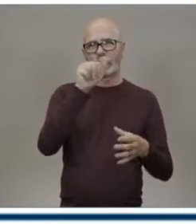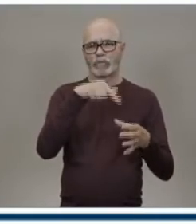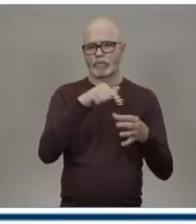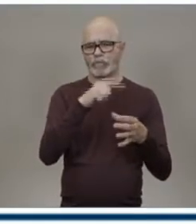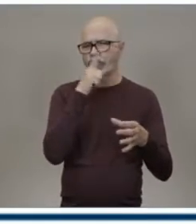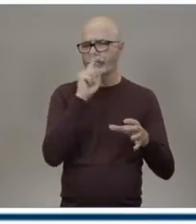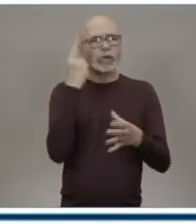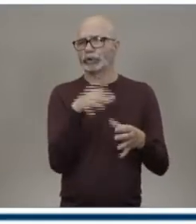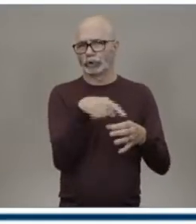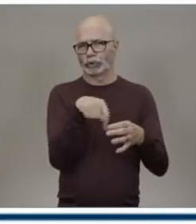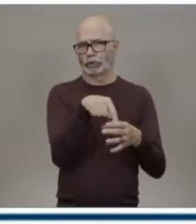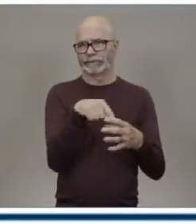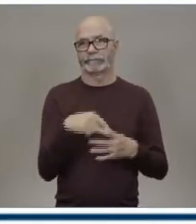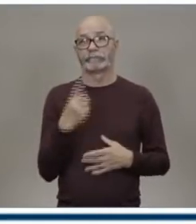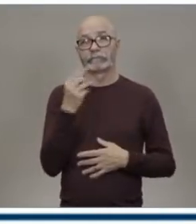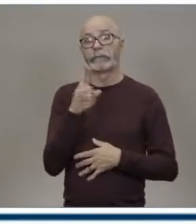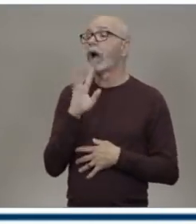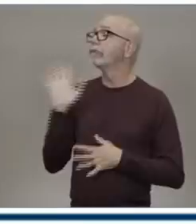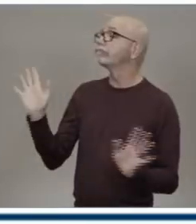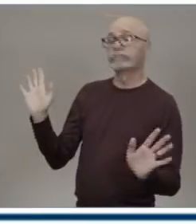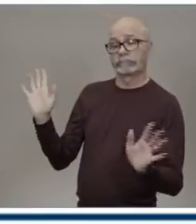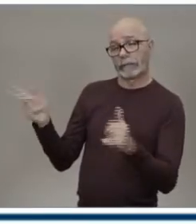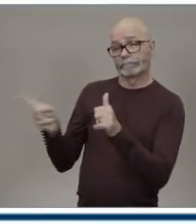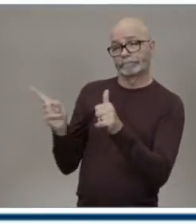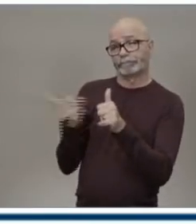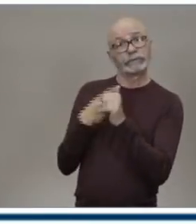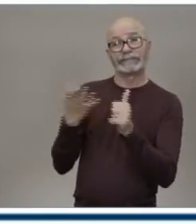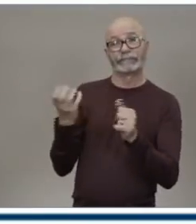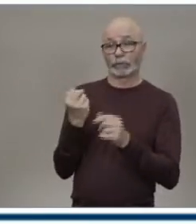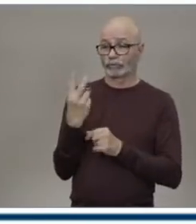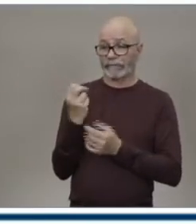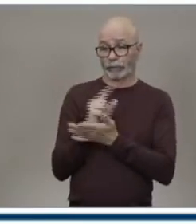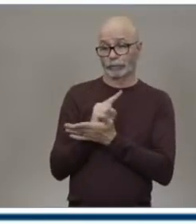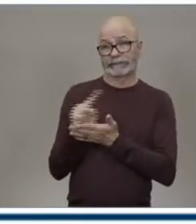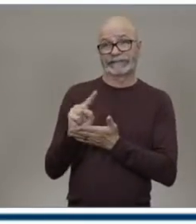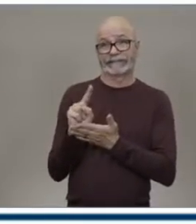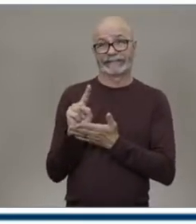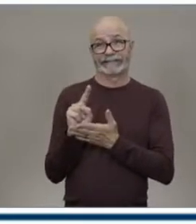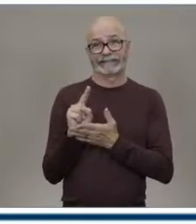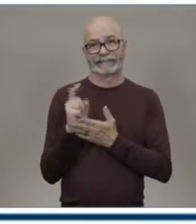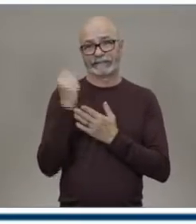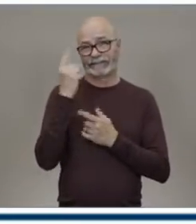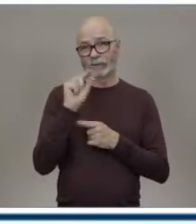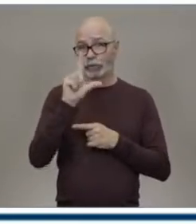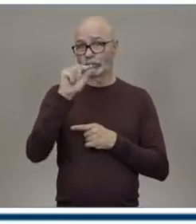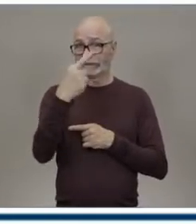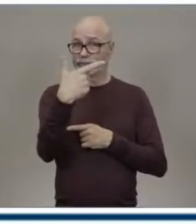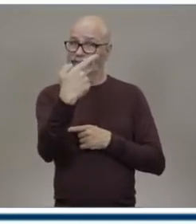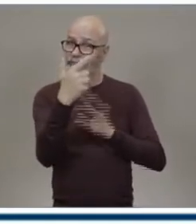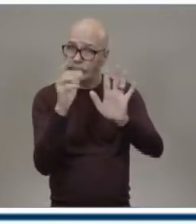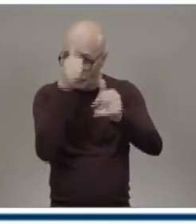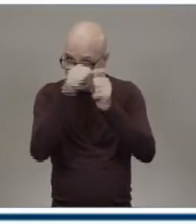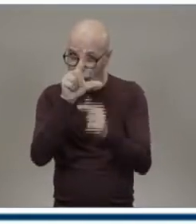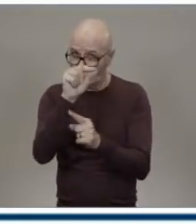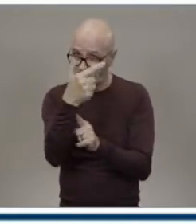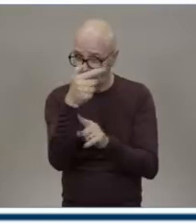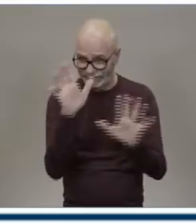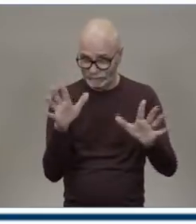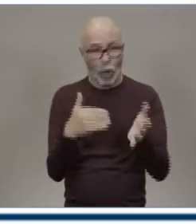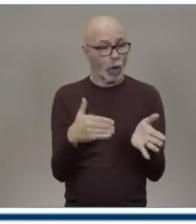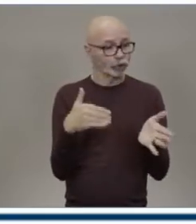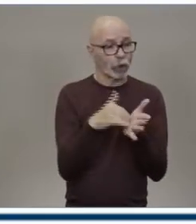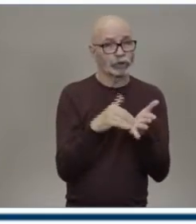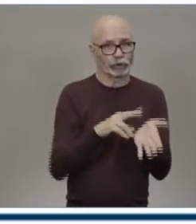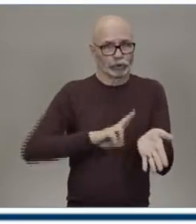the first 12 weeks, the phase 1 of 2021, remain, as I've said. There are healthcare workers who are